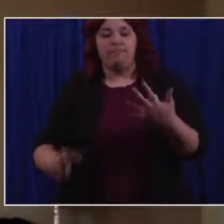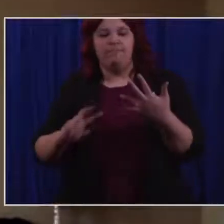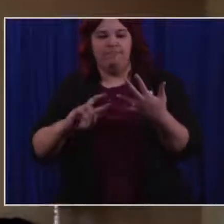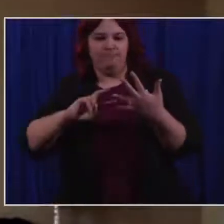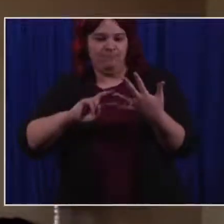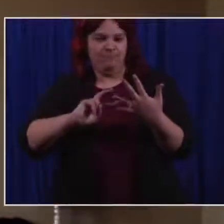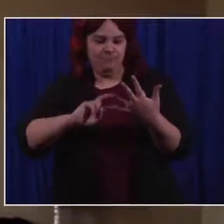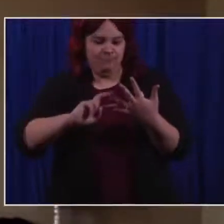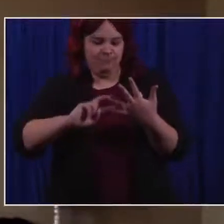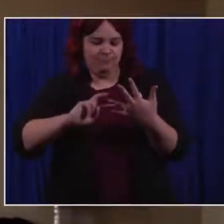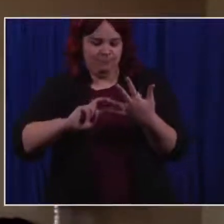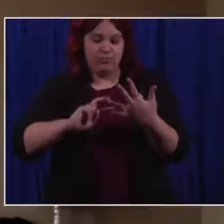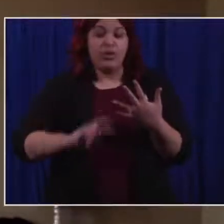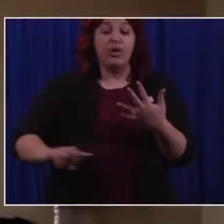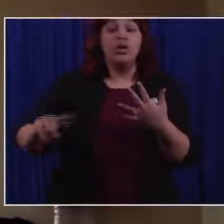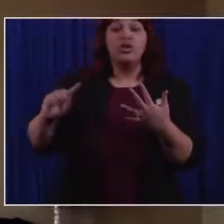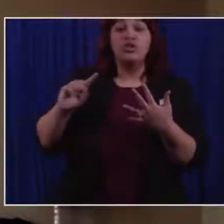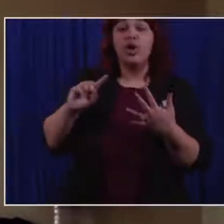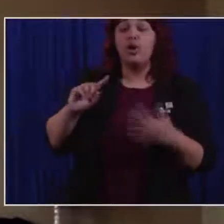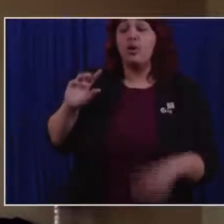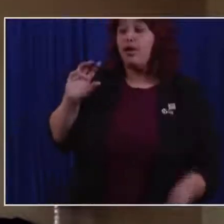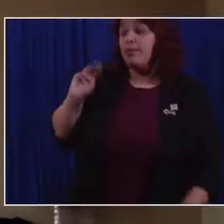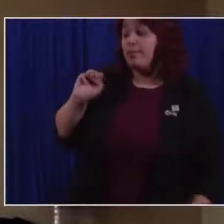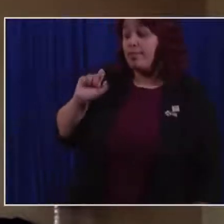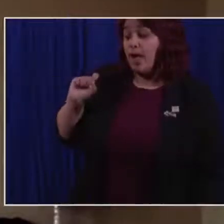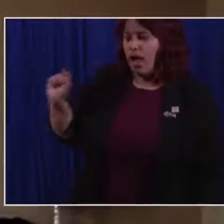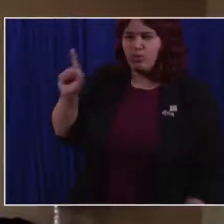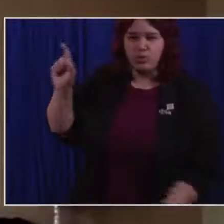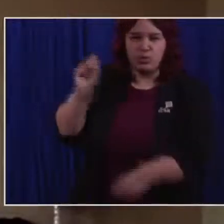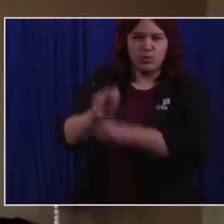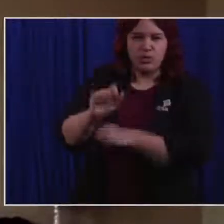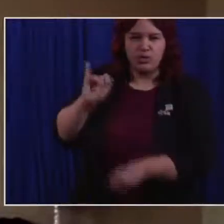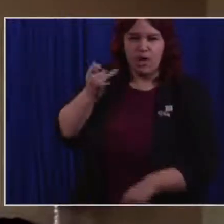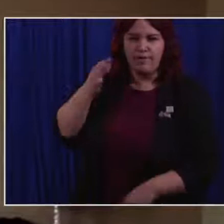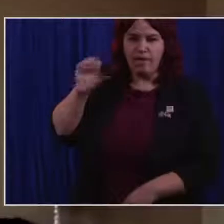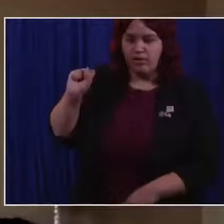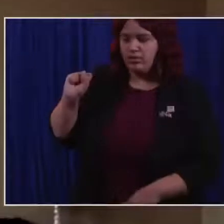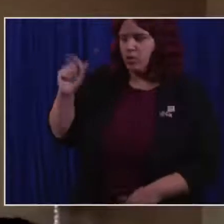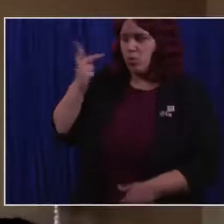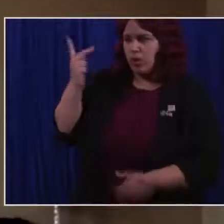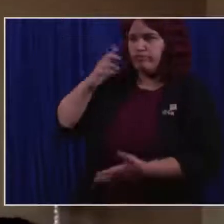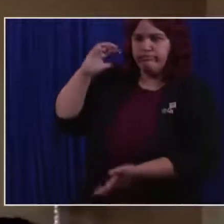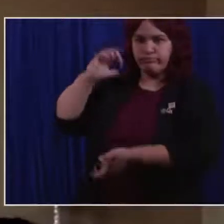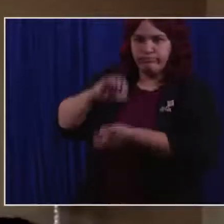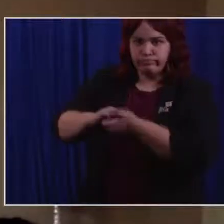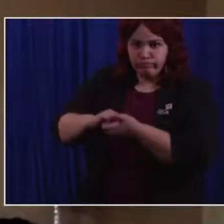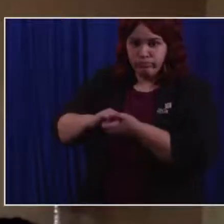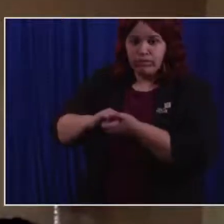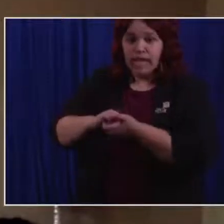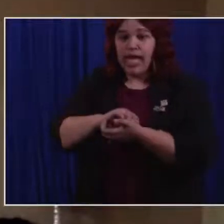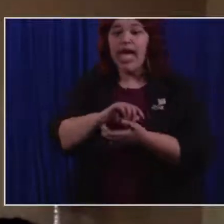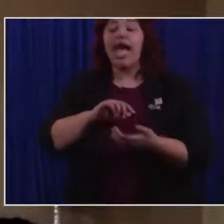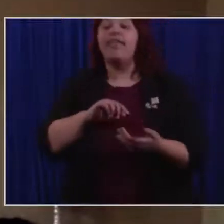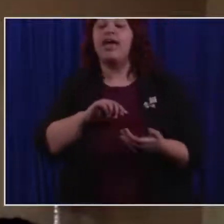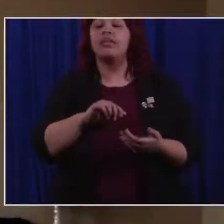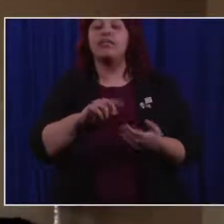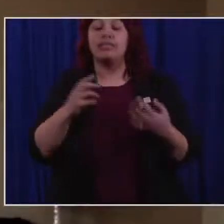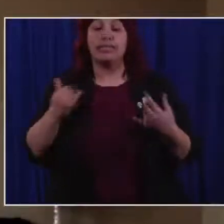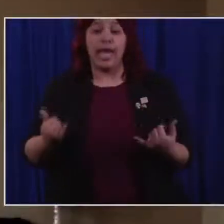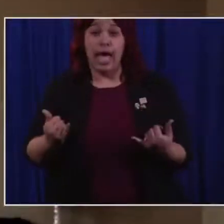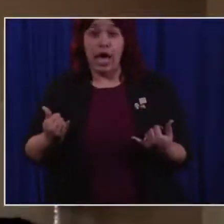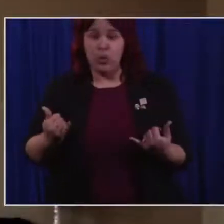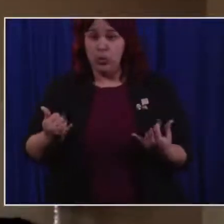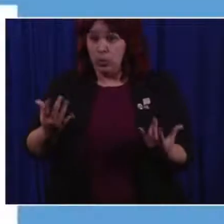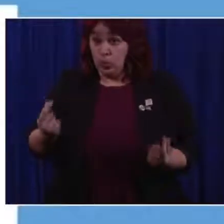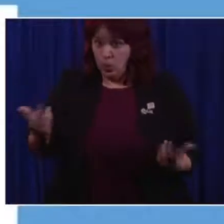in conjunction with Matt at JFS, we're going to do a full review of the third-party relationships. There are so